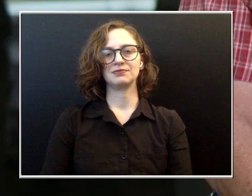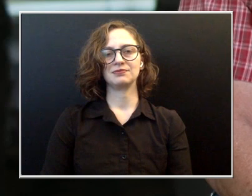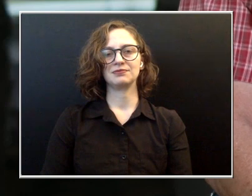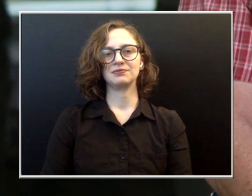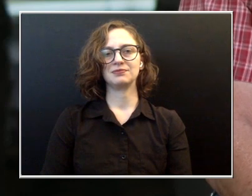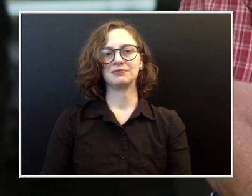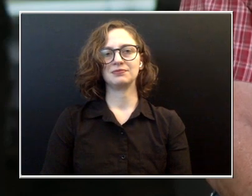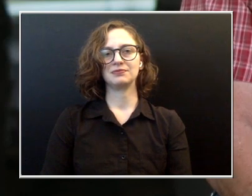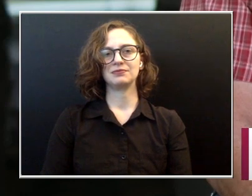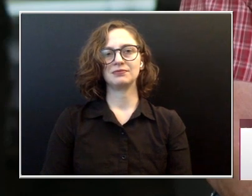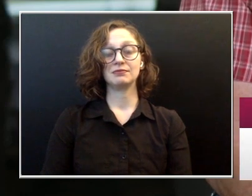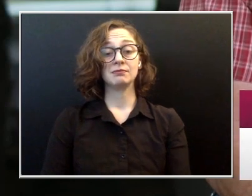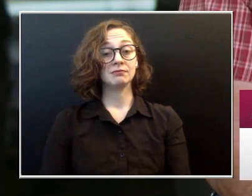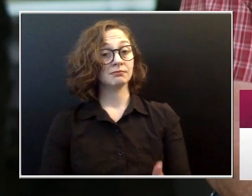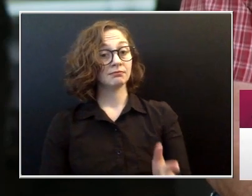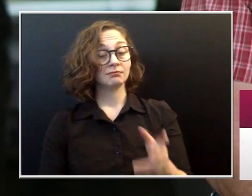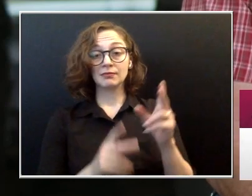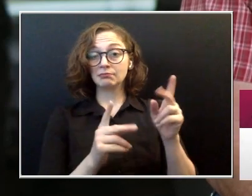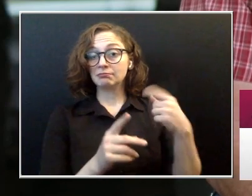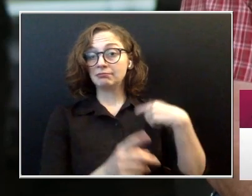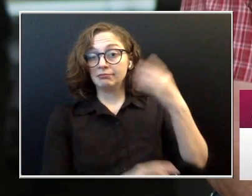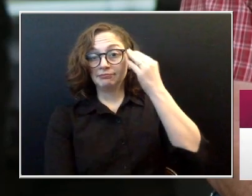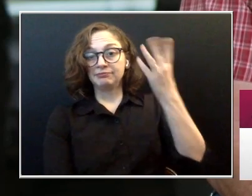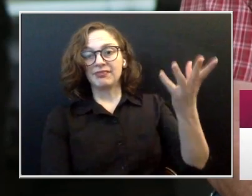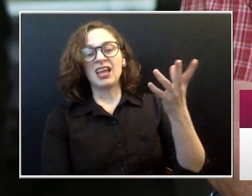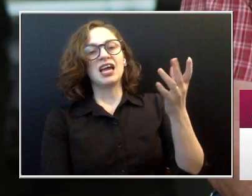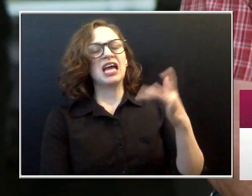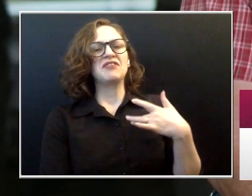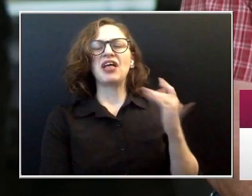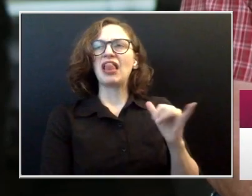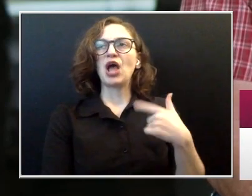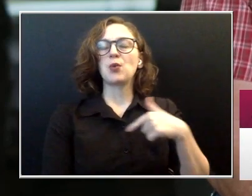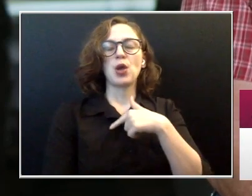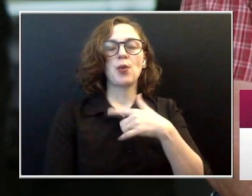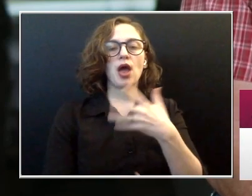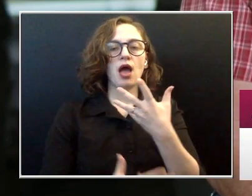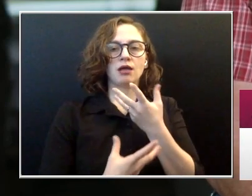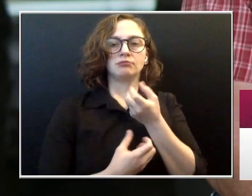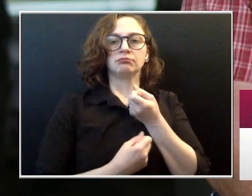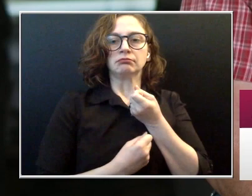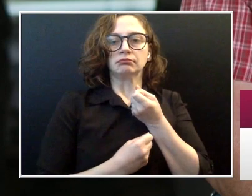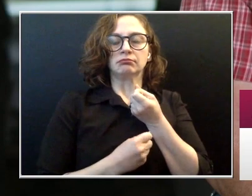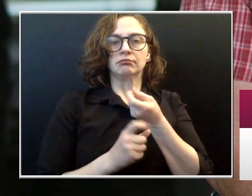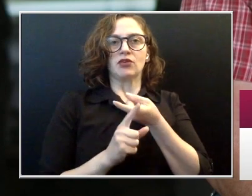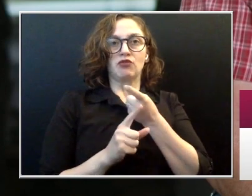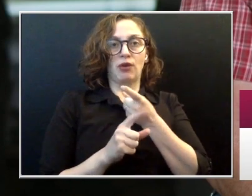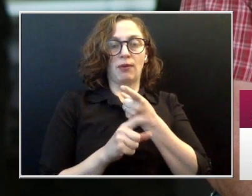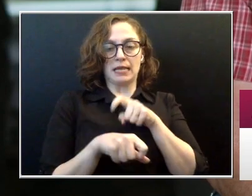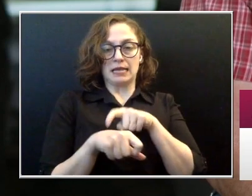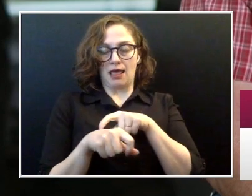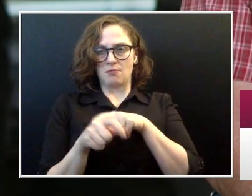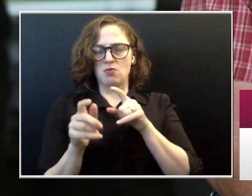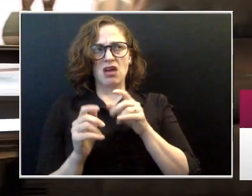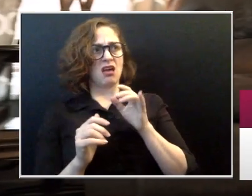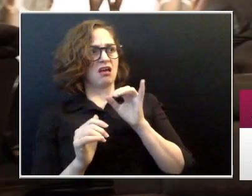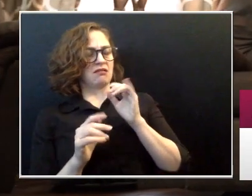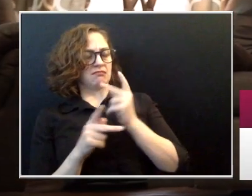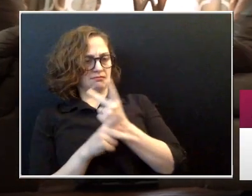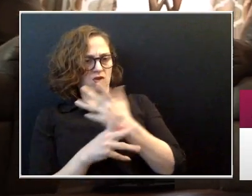I tell people it's like we held our breath from the time we found out what was going on till the time we got